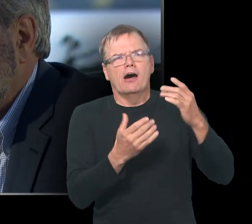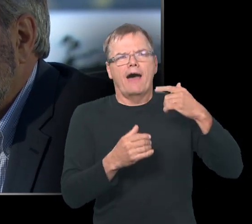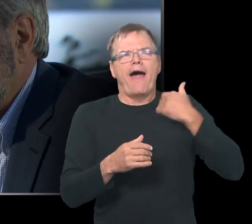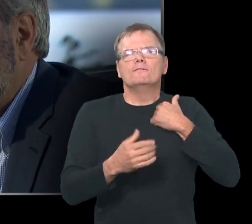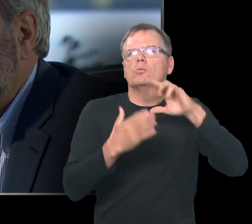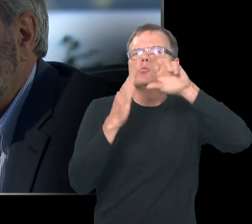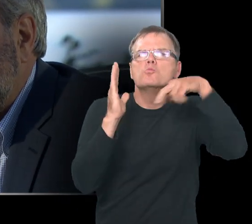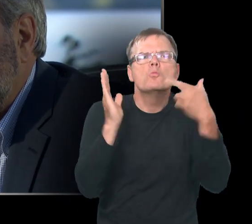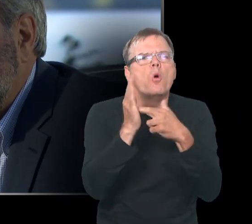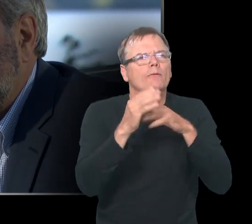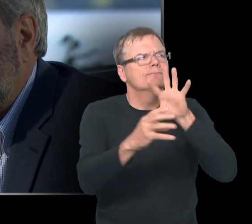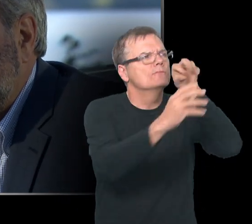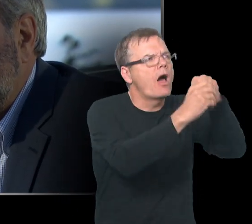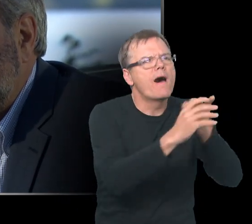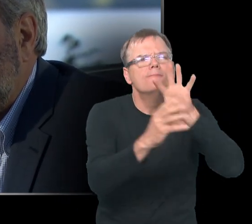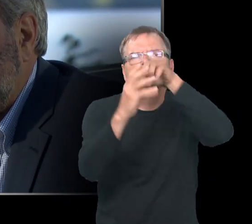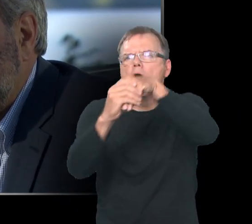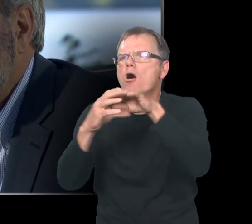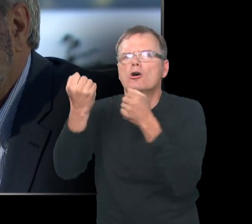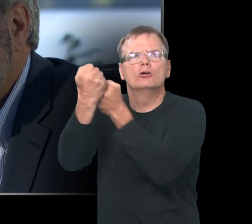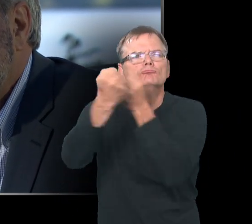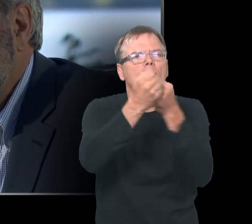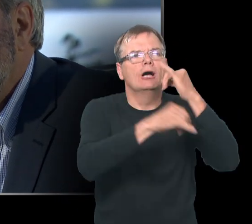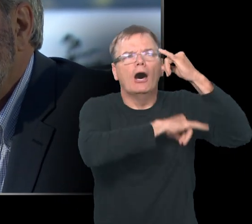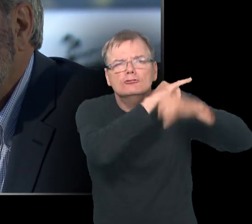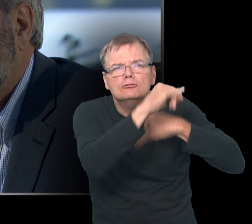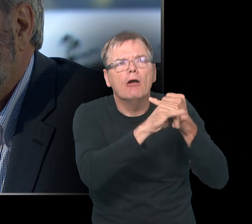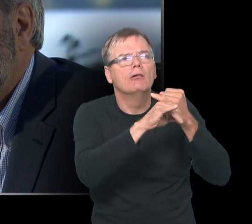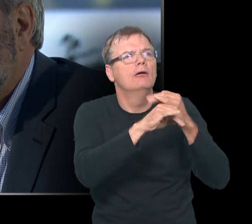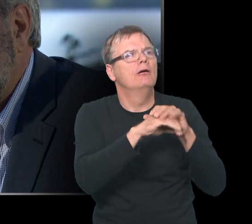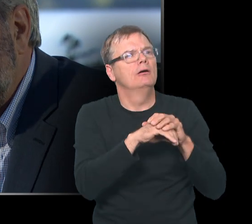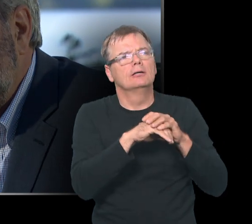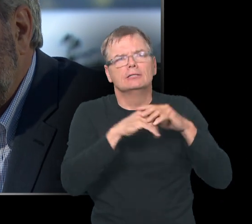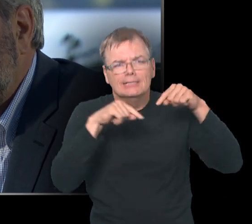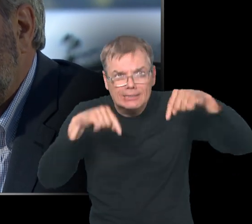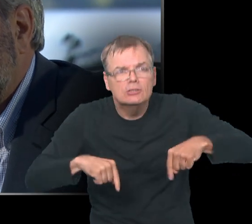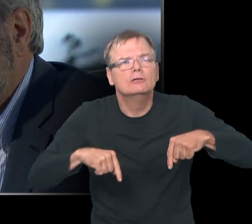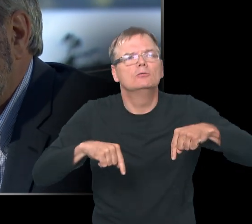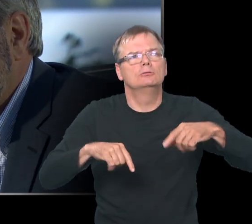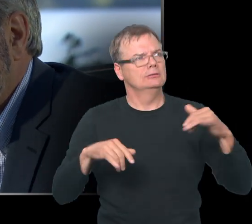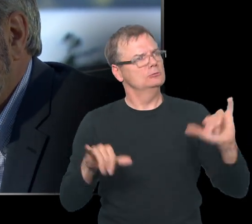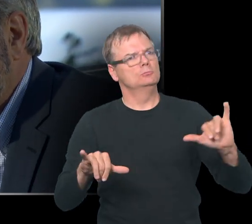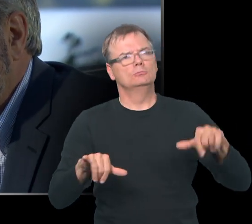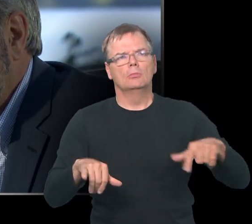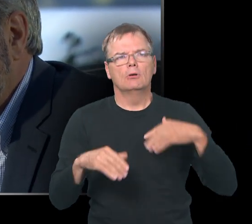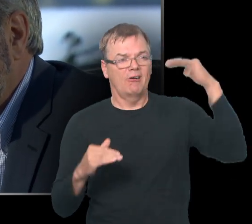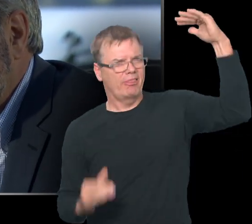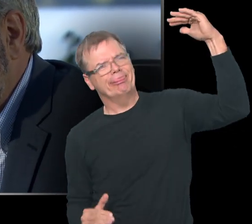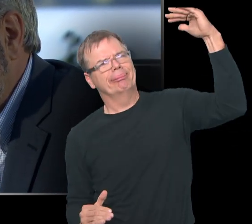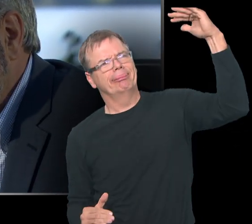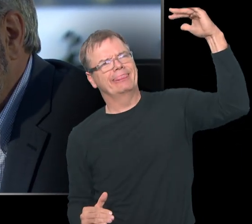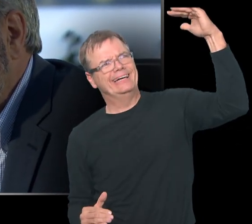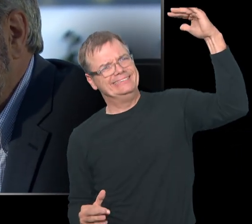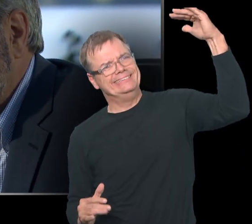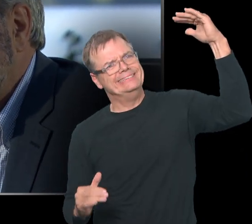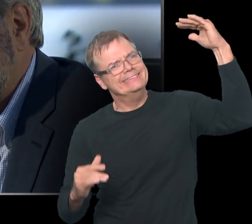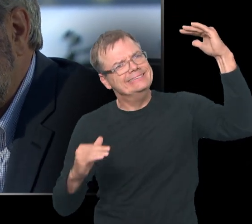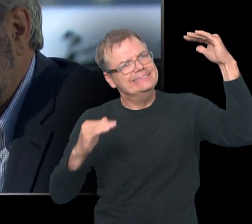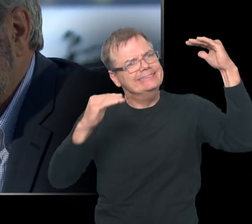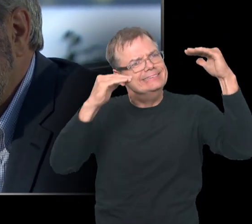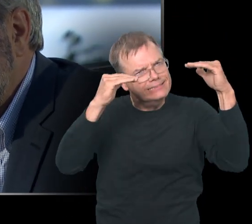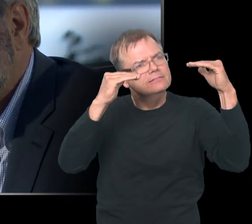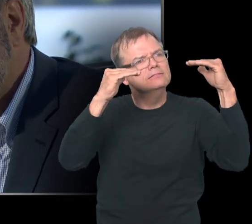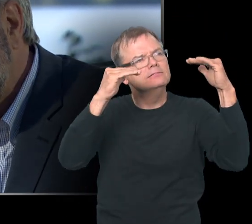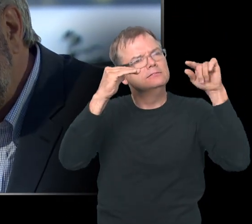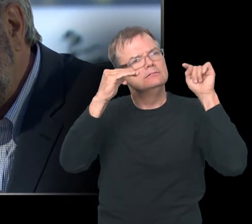that we can aspire to again, we can be proud of, and be proud at home as well. Remove inequality in our society, make this a better place,